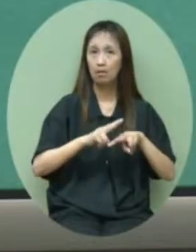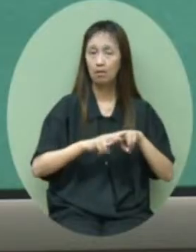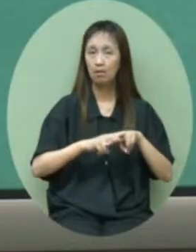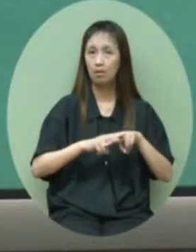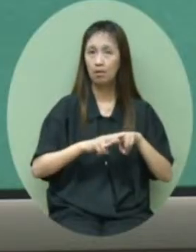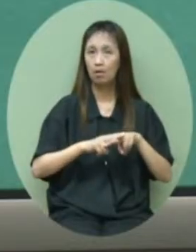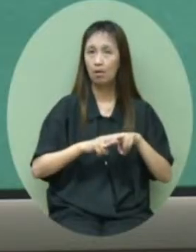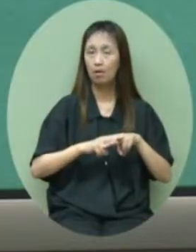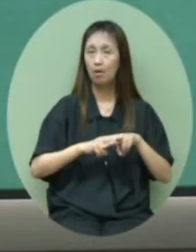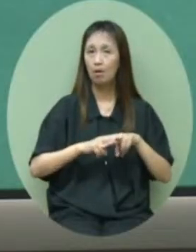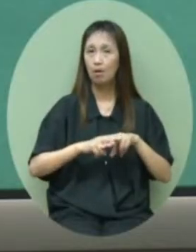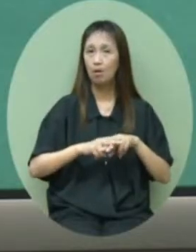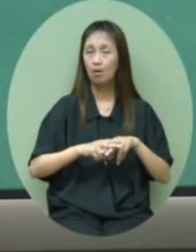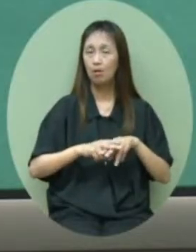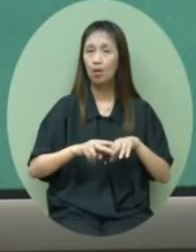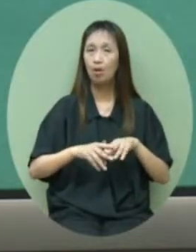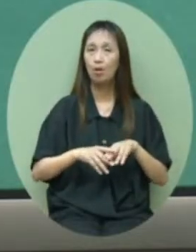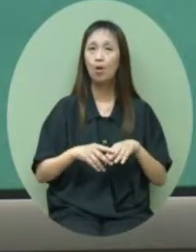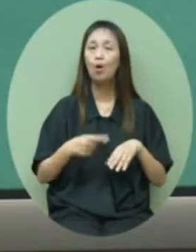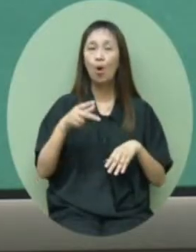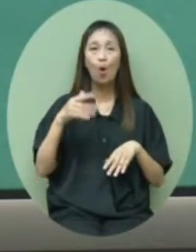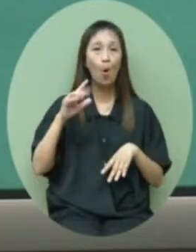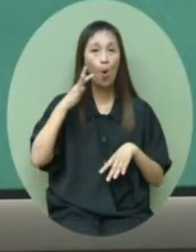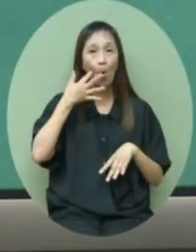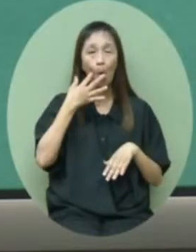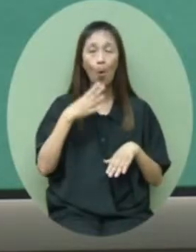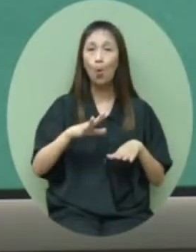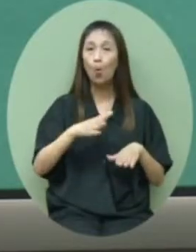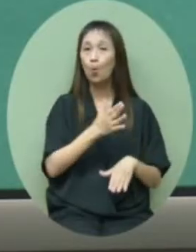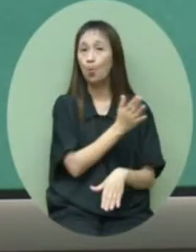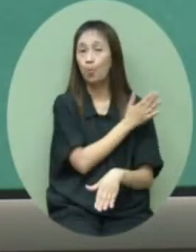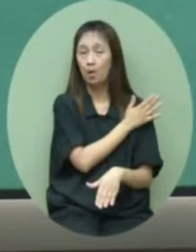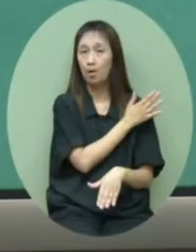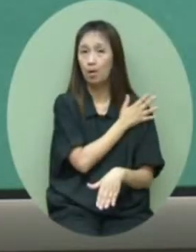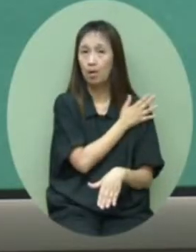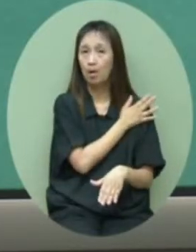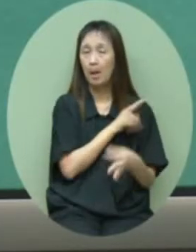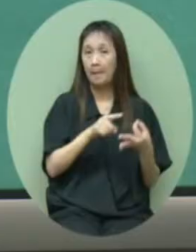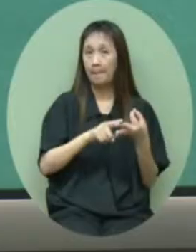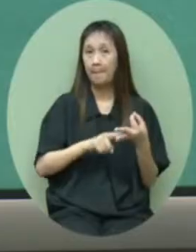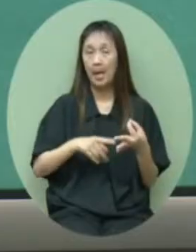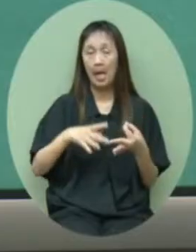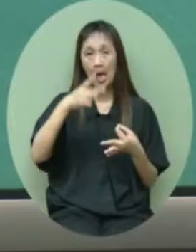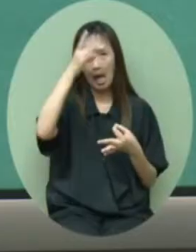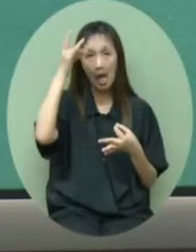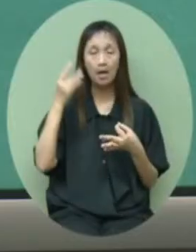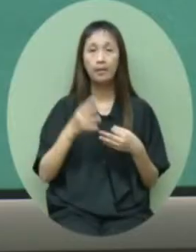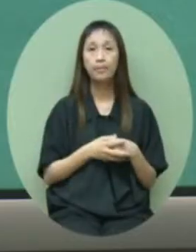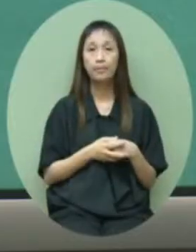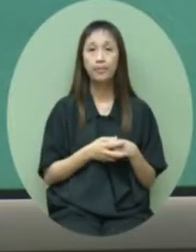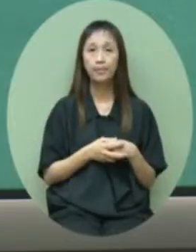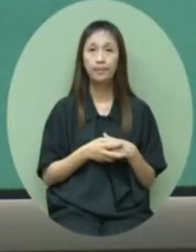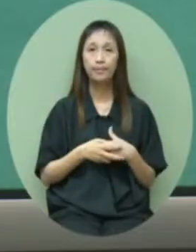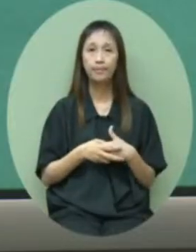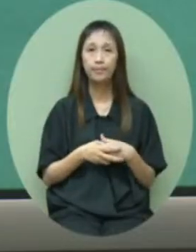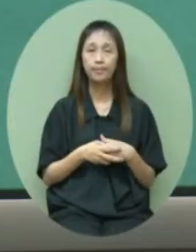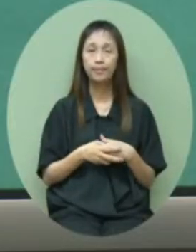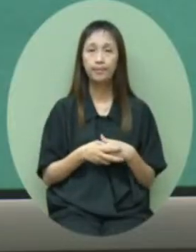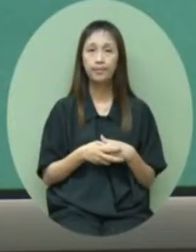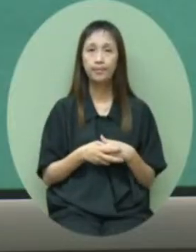So it's very clear. Now, in relation to Mr. Xia Bolong, Director of the Hong